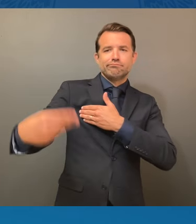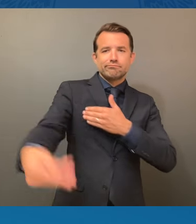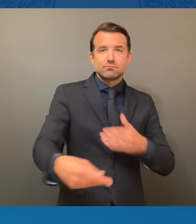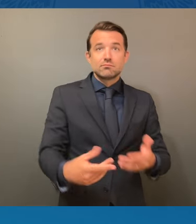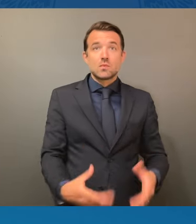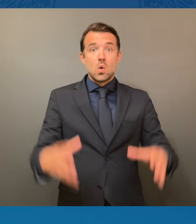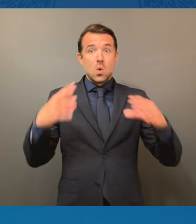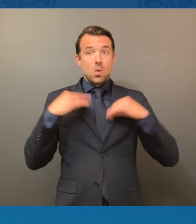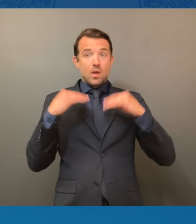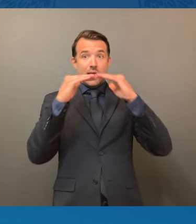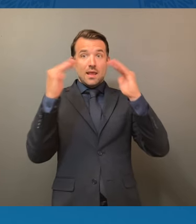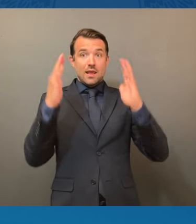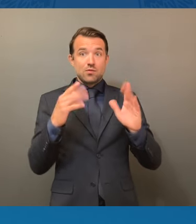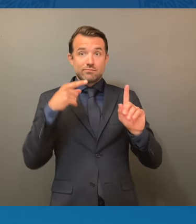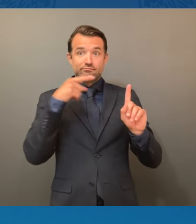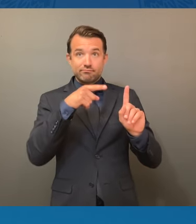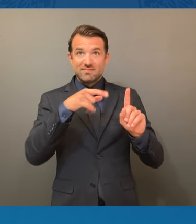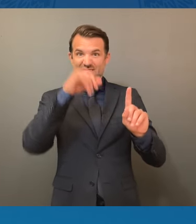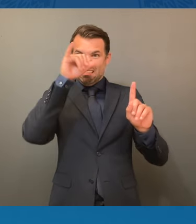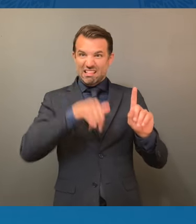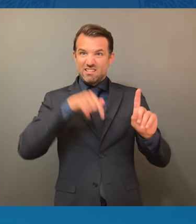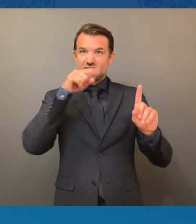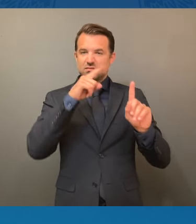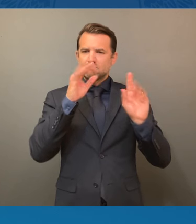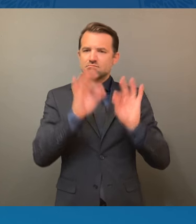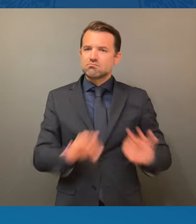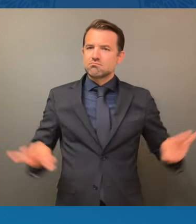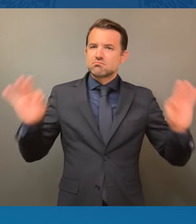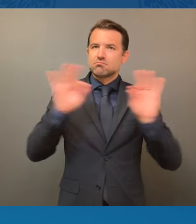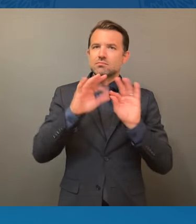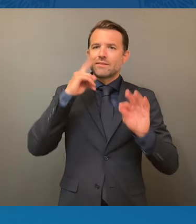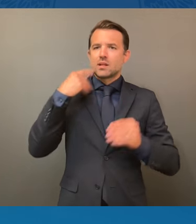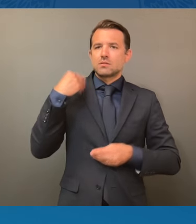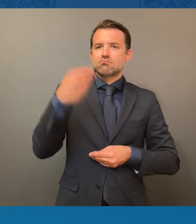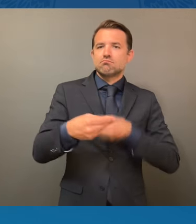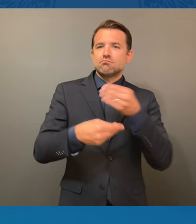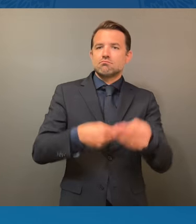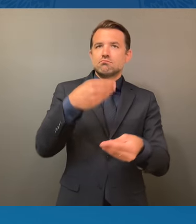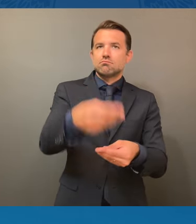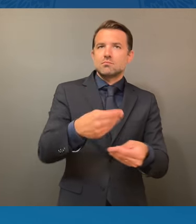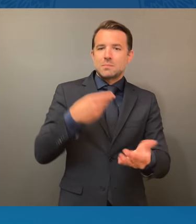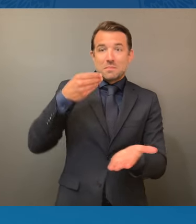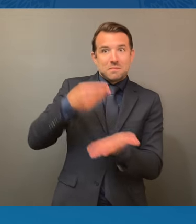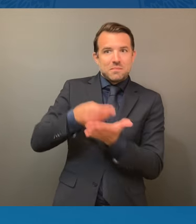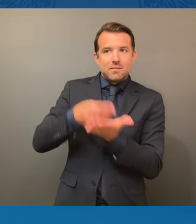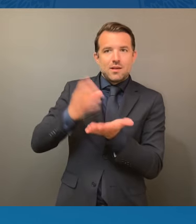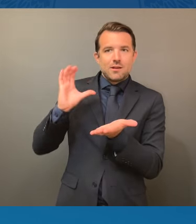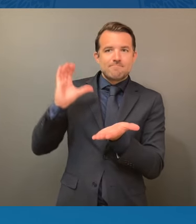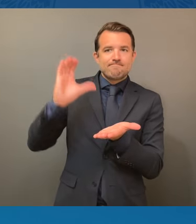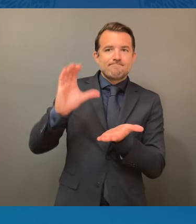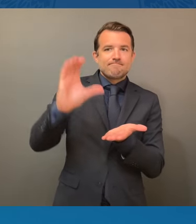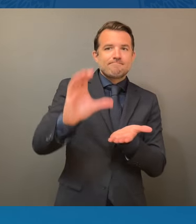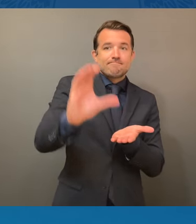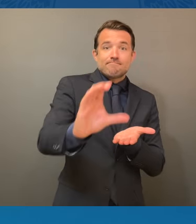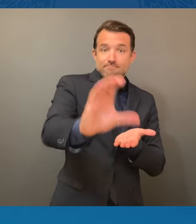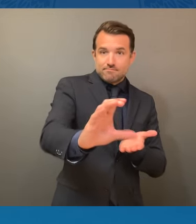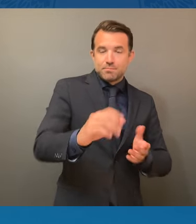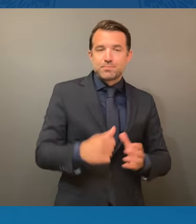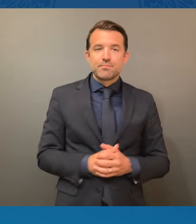of intergenerational wealth. However, we know that still, in this ongoing fight for civil rights